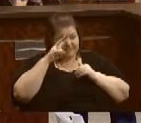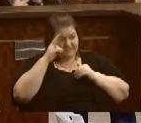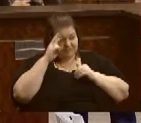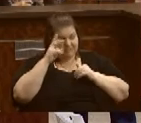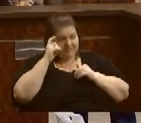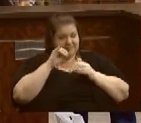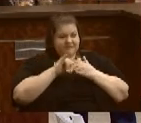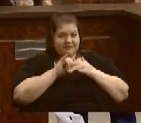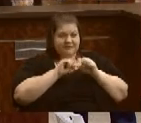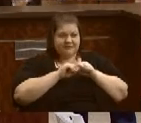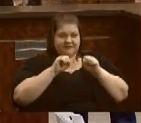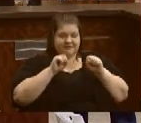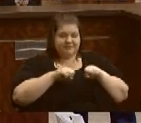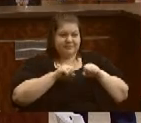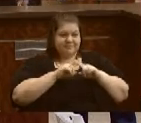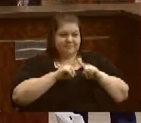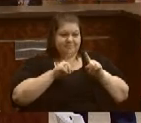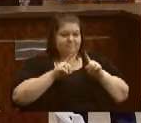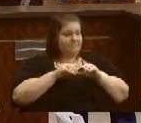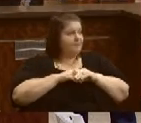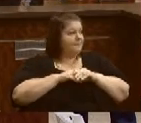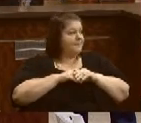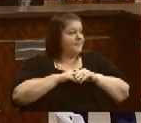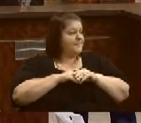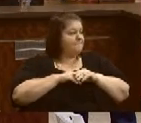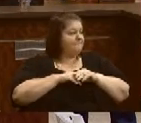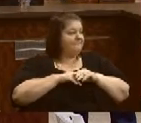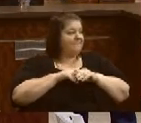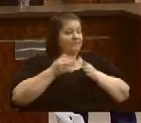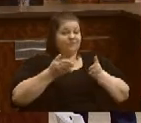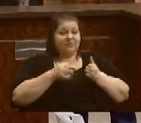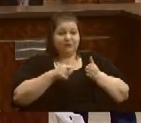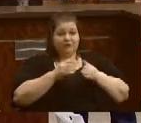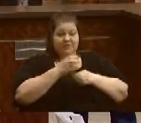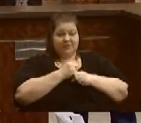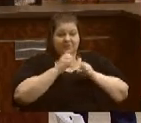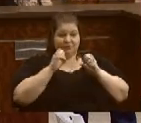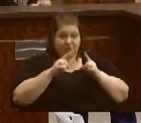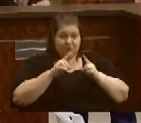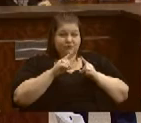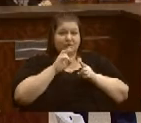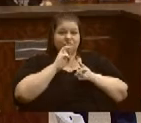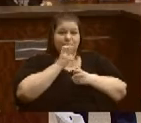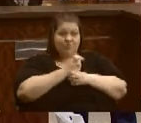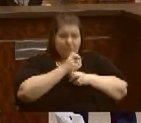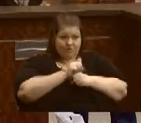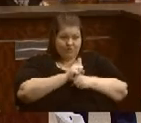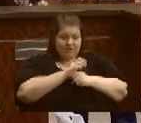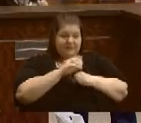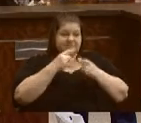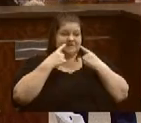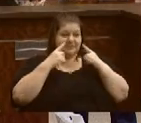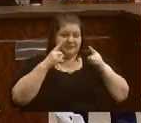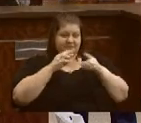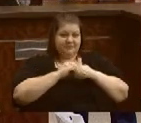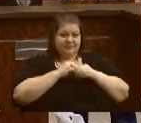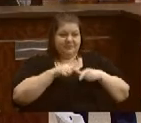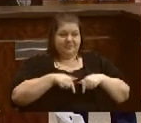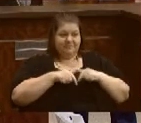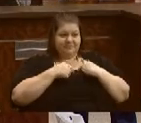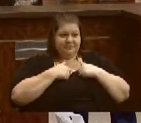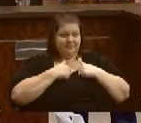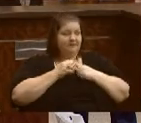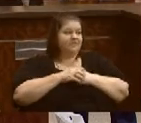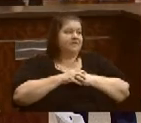system in this country. In this country, you get an education, work hard, and you can be successful in life. So,